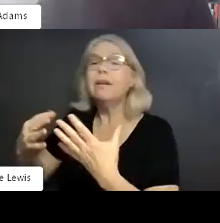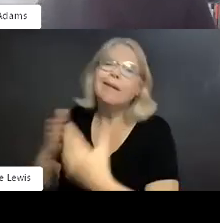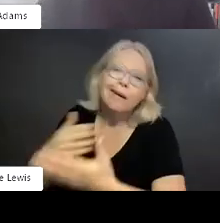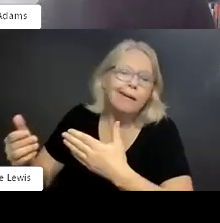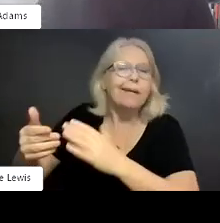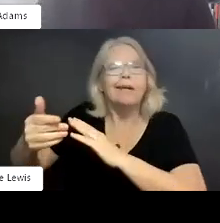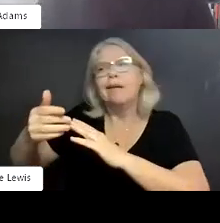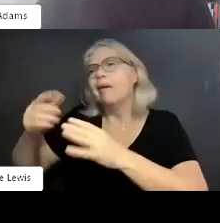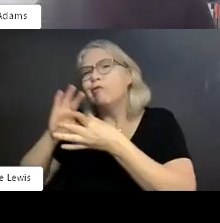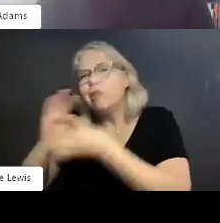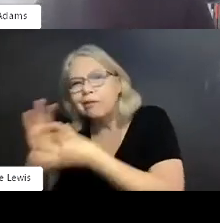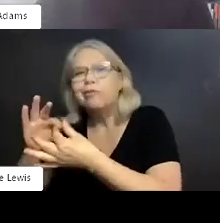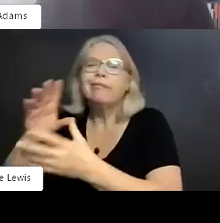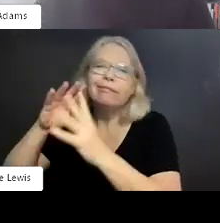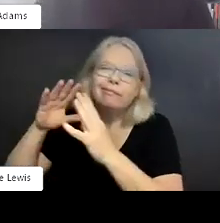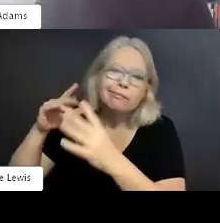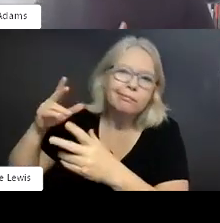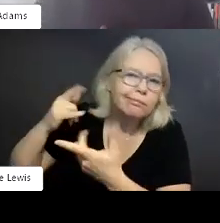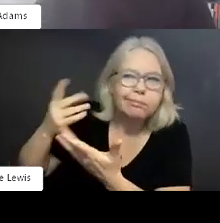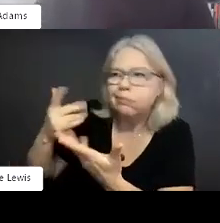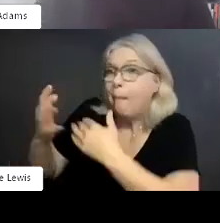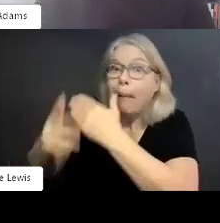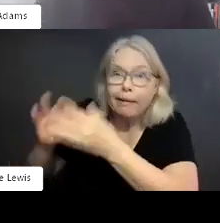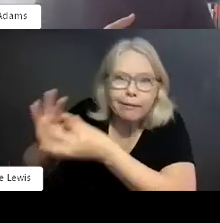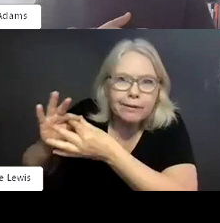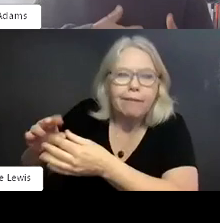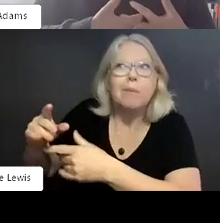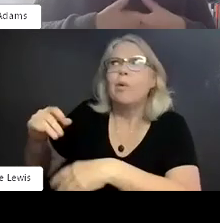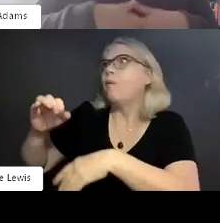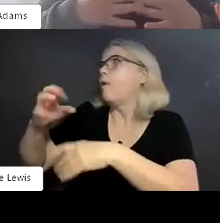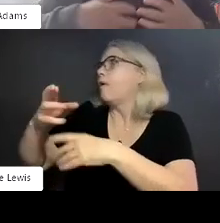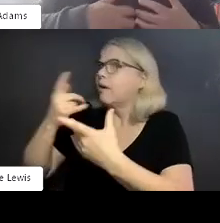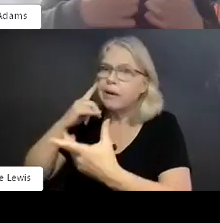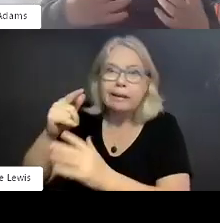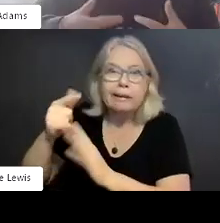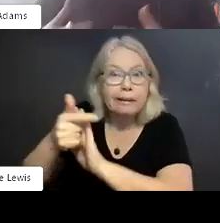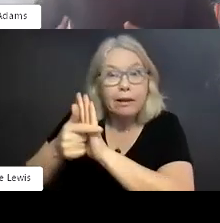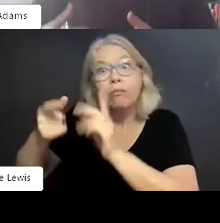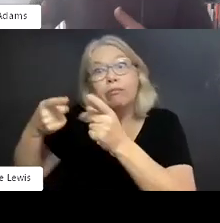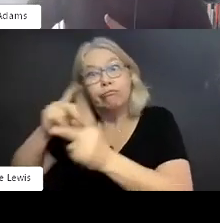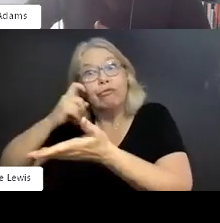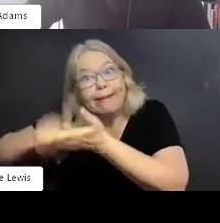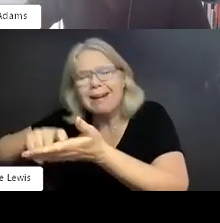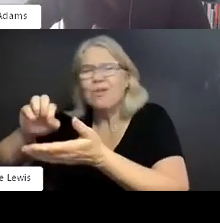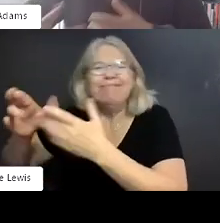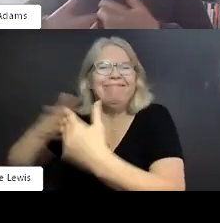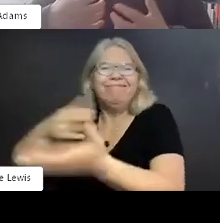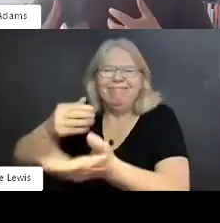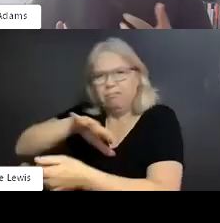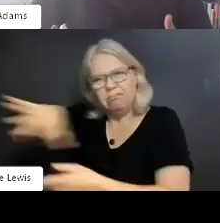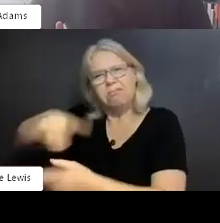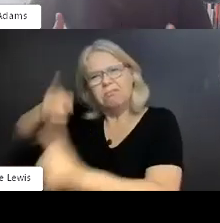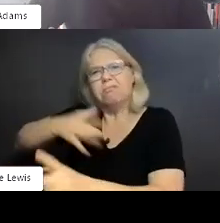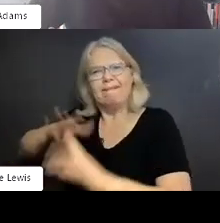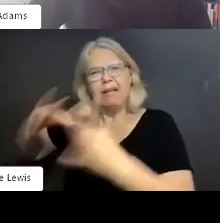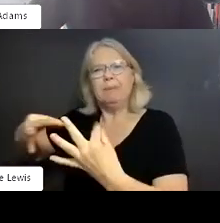status, regardless of blood relationships. So the problem with that is within a very bureaucratic healthcare system and a very